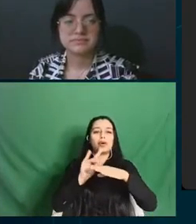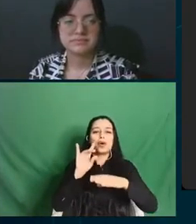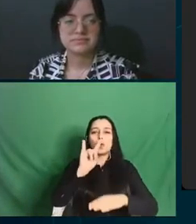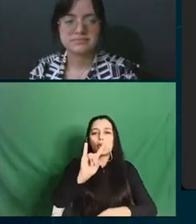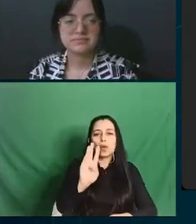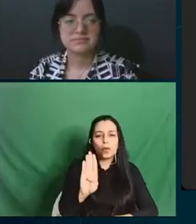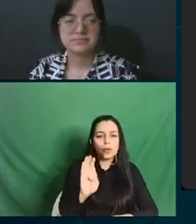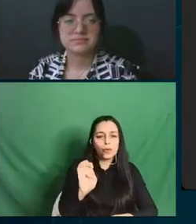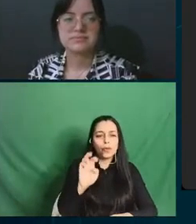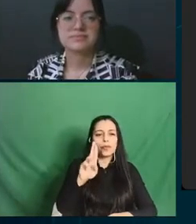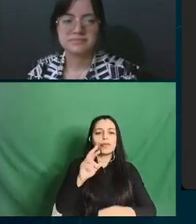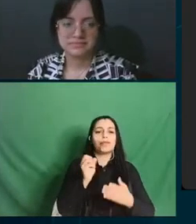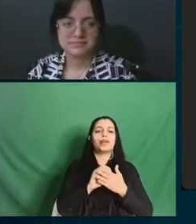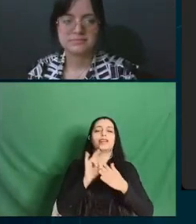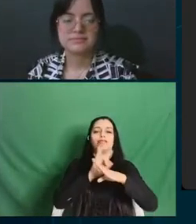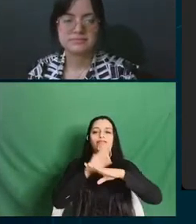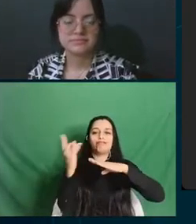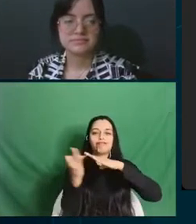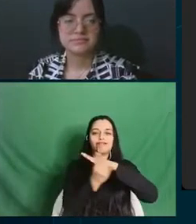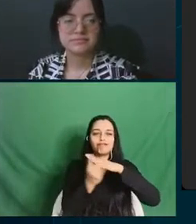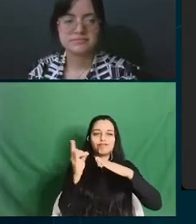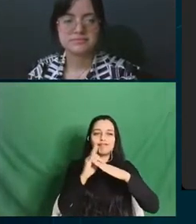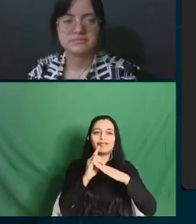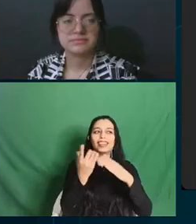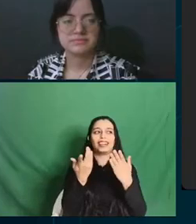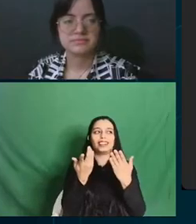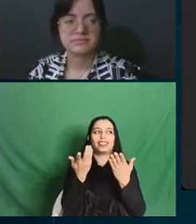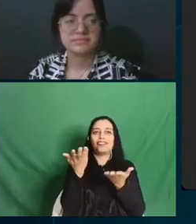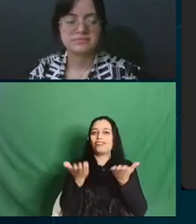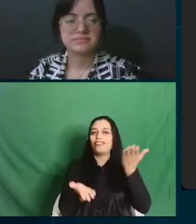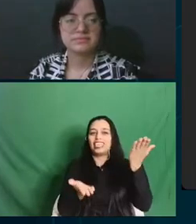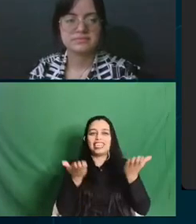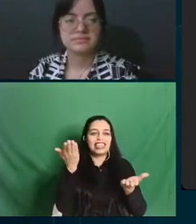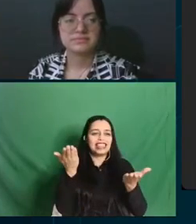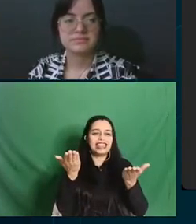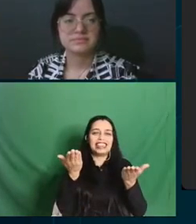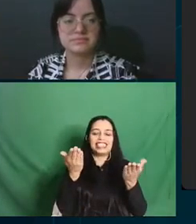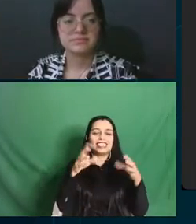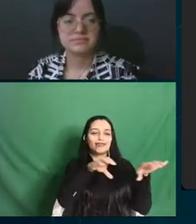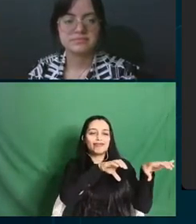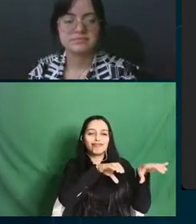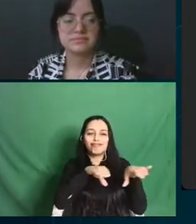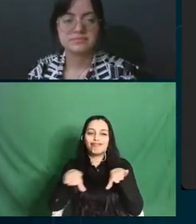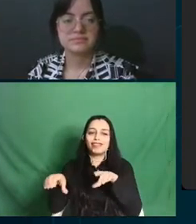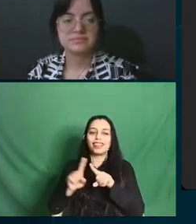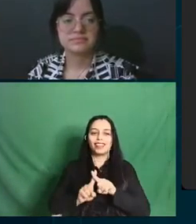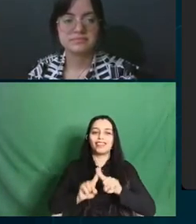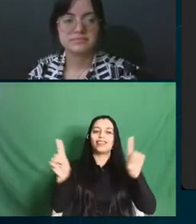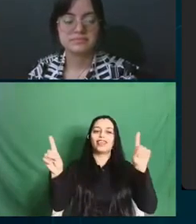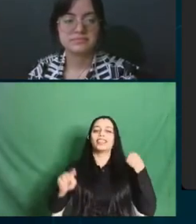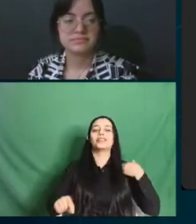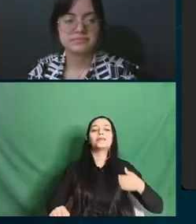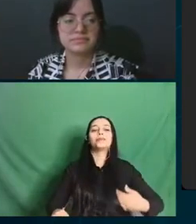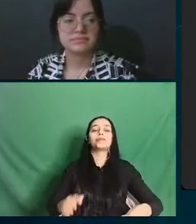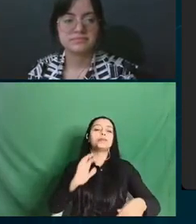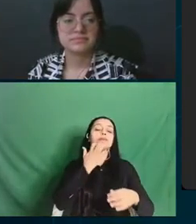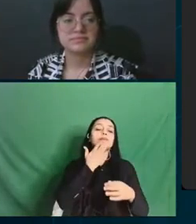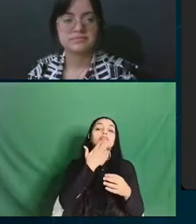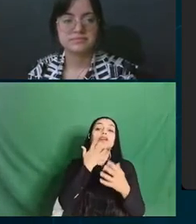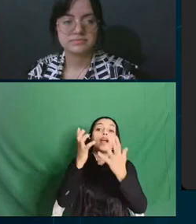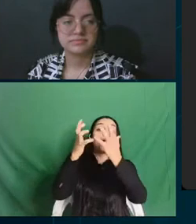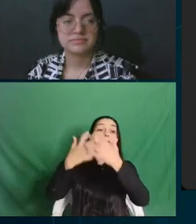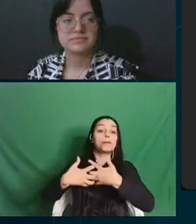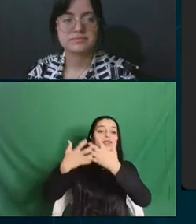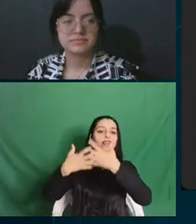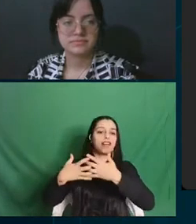model, it's difficult if you're a taxi company to get the mindset that there is a totally different